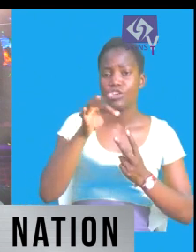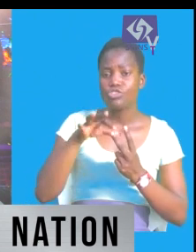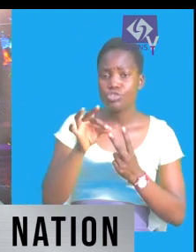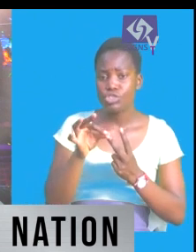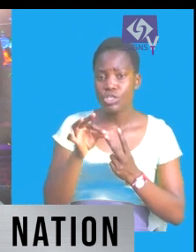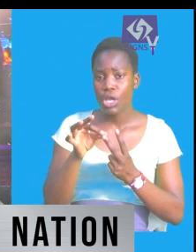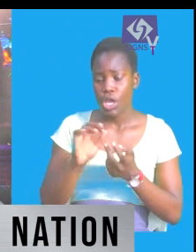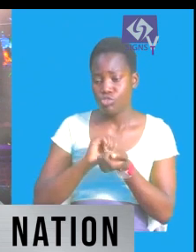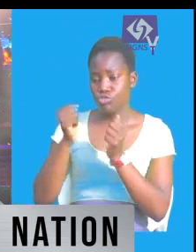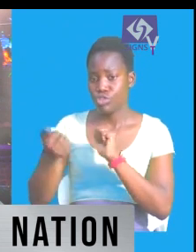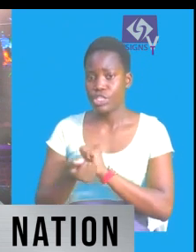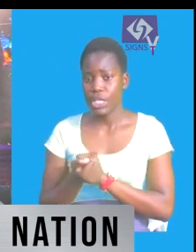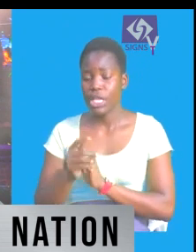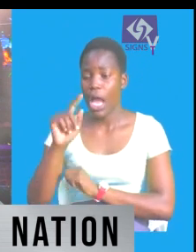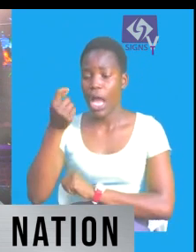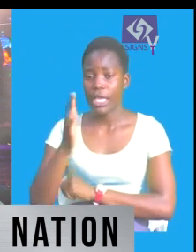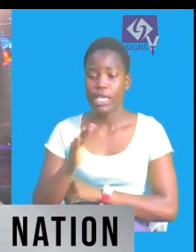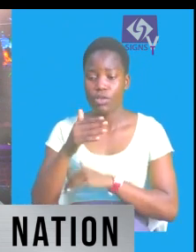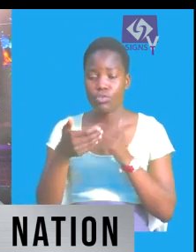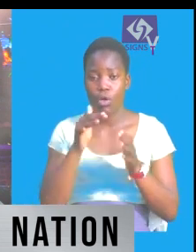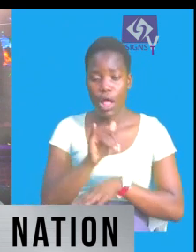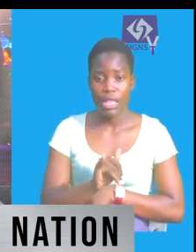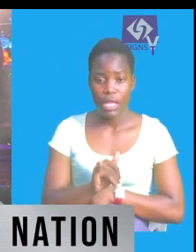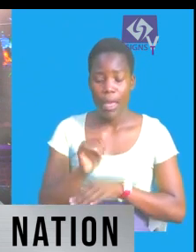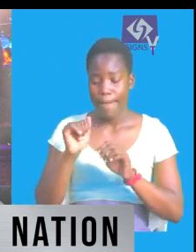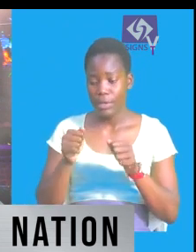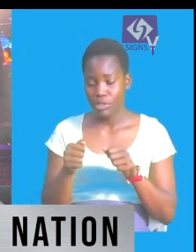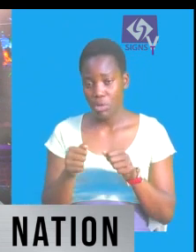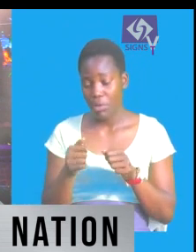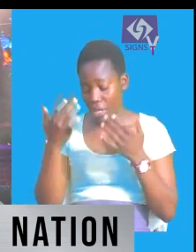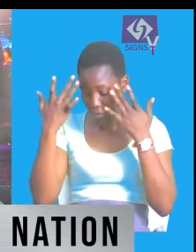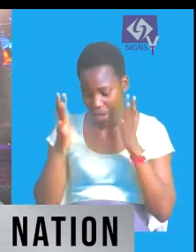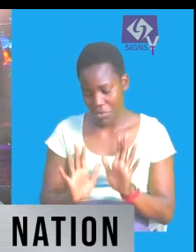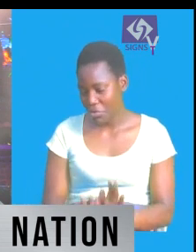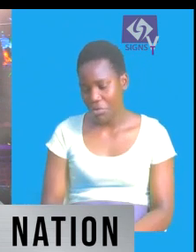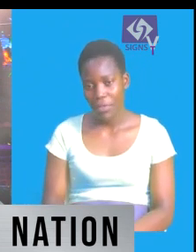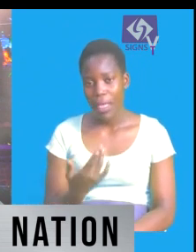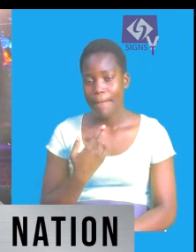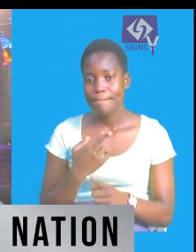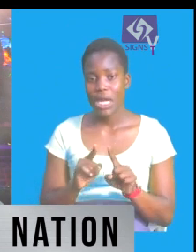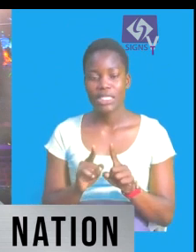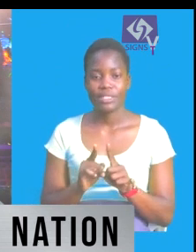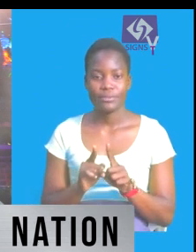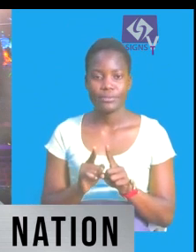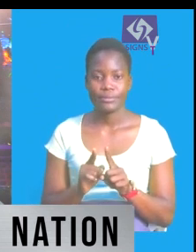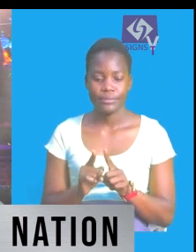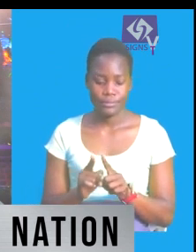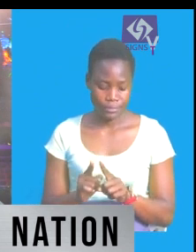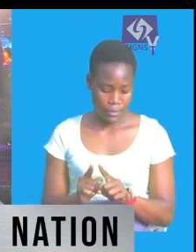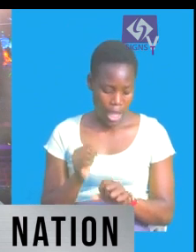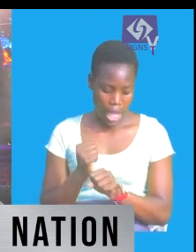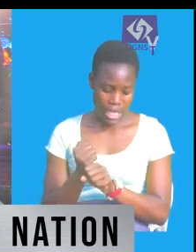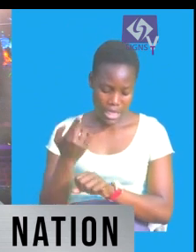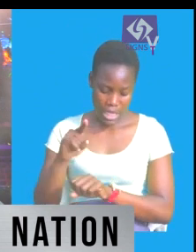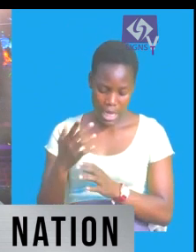subvert us Kenyans into all that? You know, he would just have, I don't know, like done the right